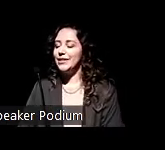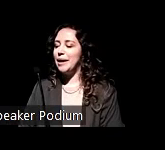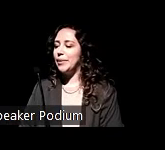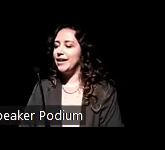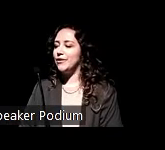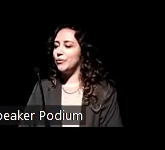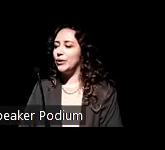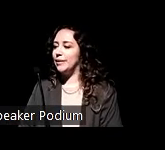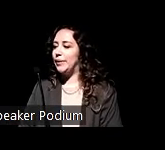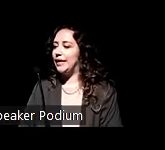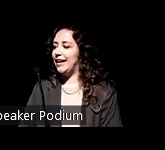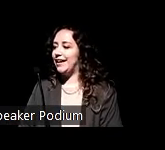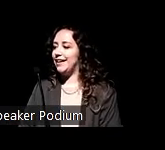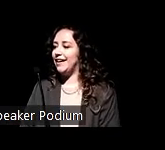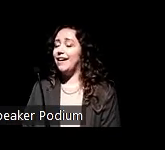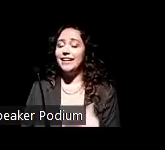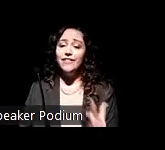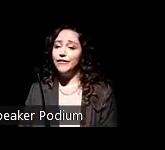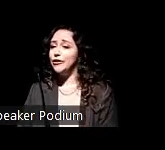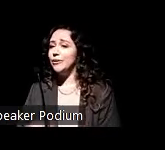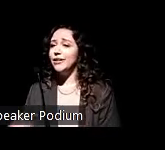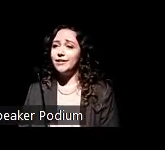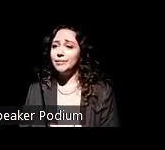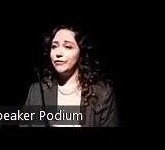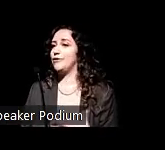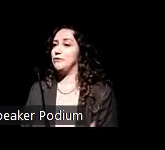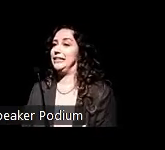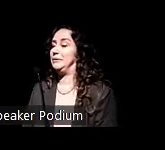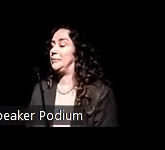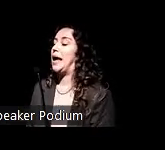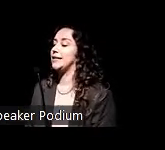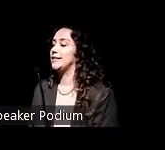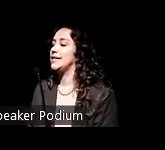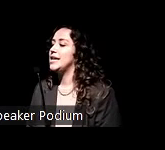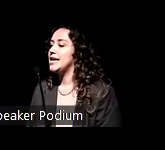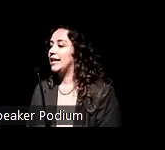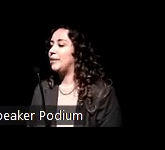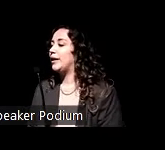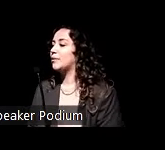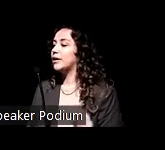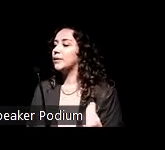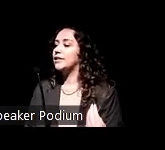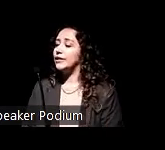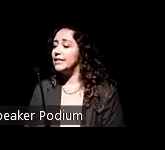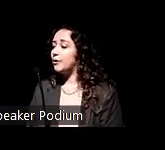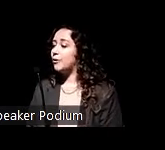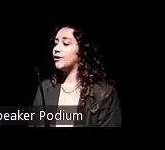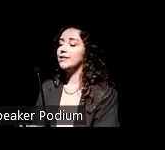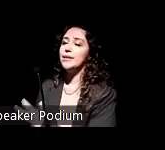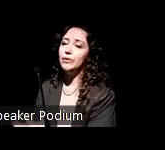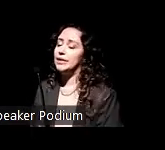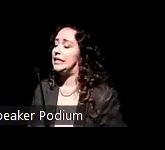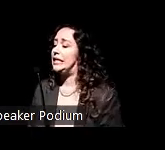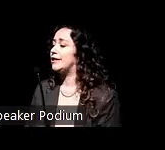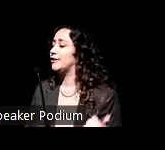So the timeline really began even a few years before the ordinance was passed. They began working with different stakeholders.